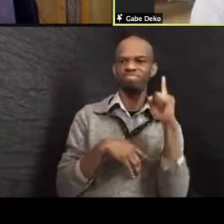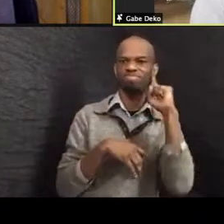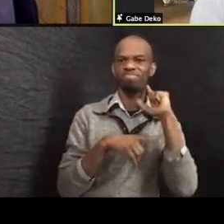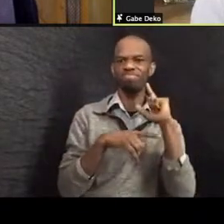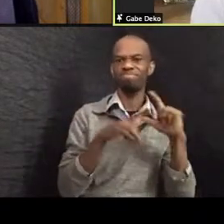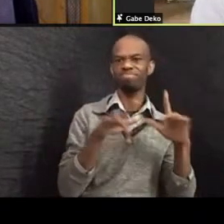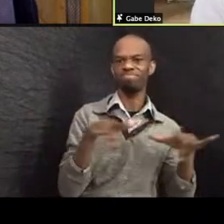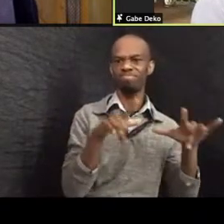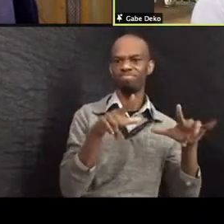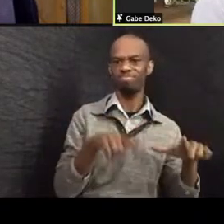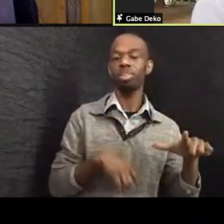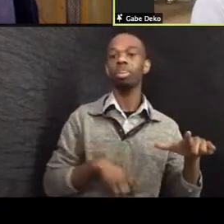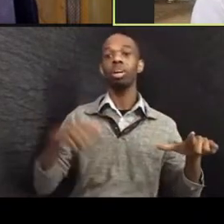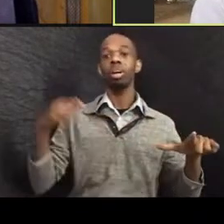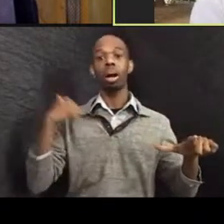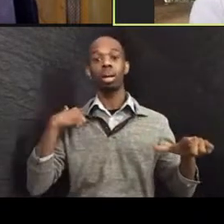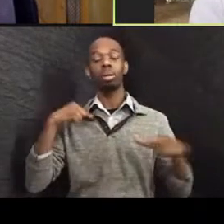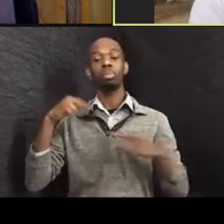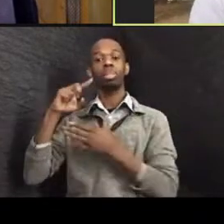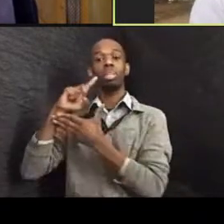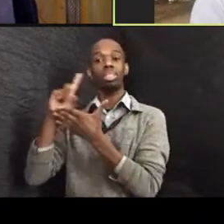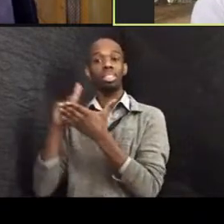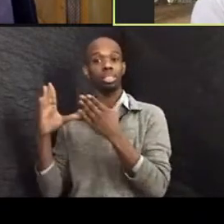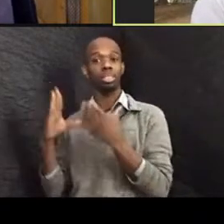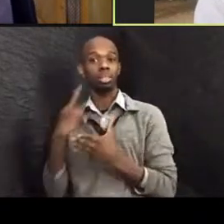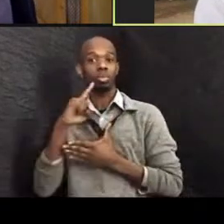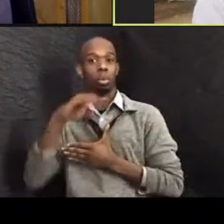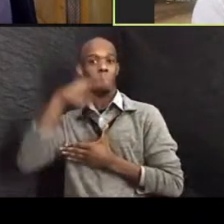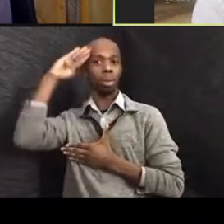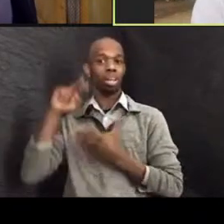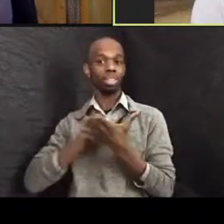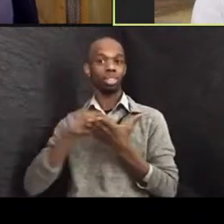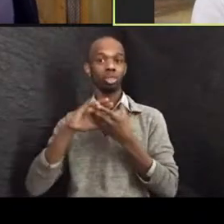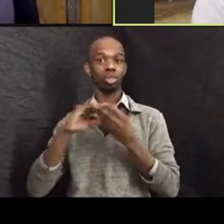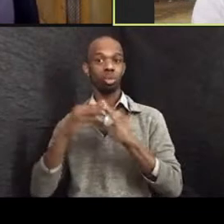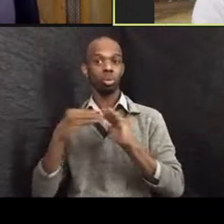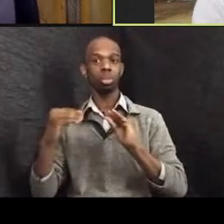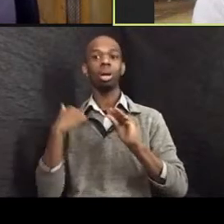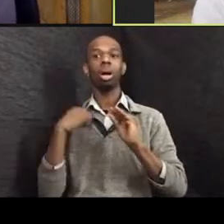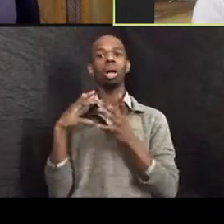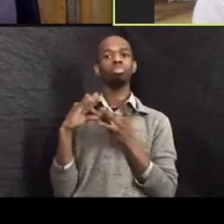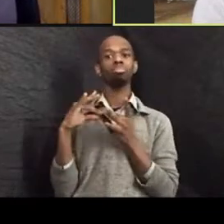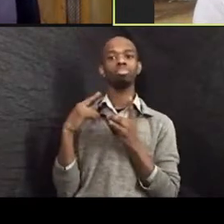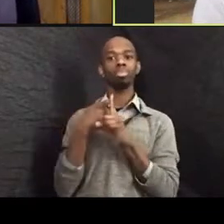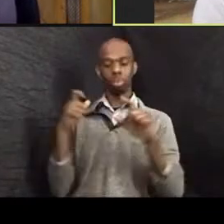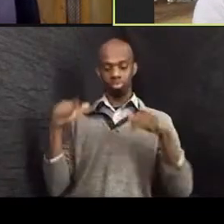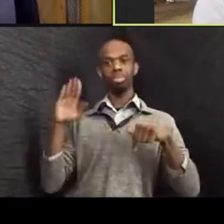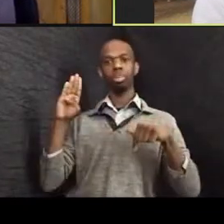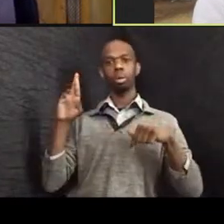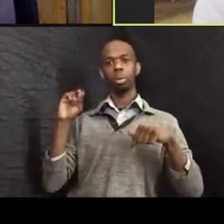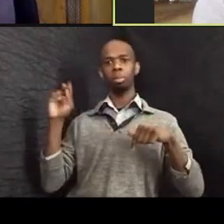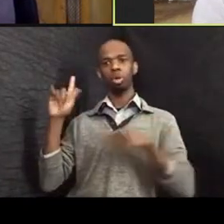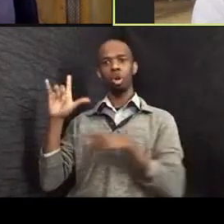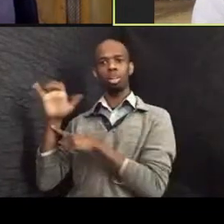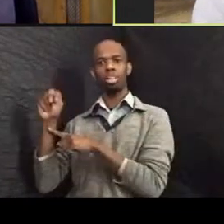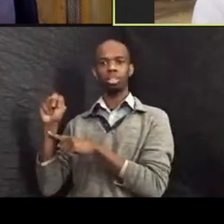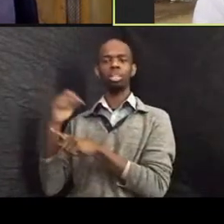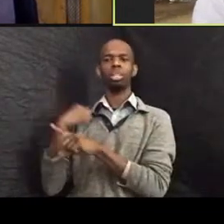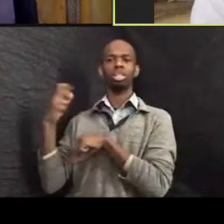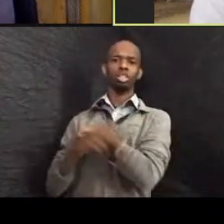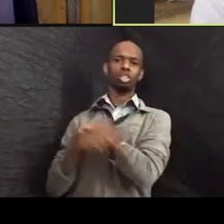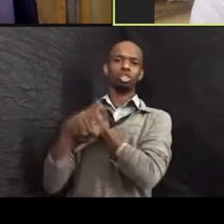developer for Black Dance Stories. I'm talking to you guys today from Brooklyn, which is the stolen land of the Lenape